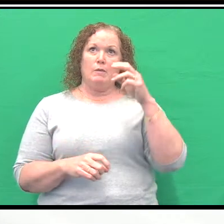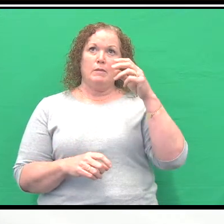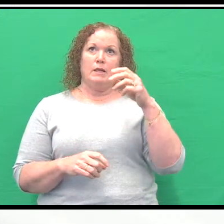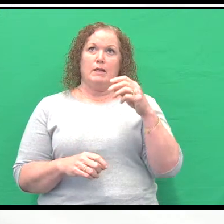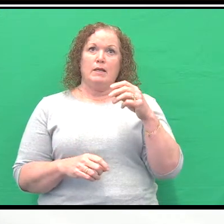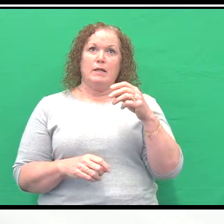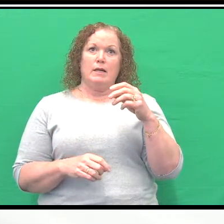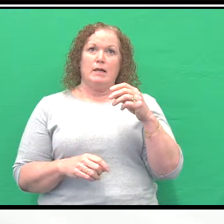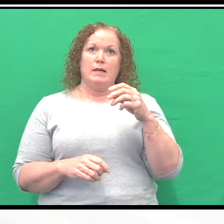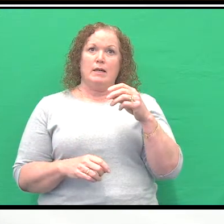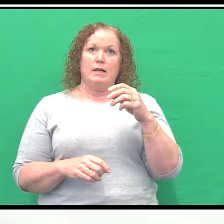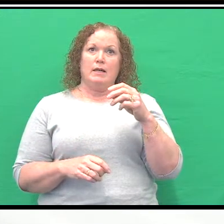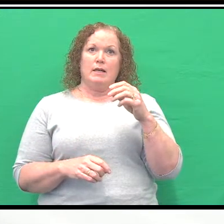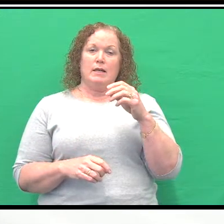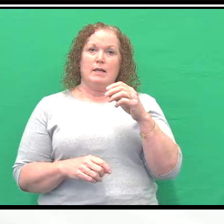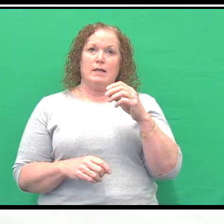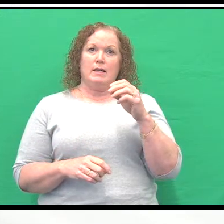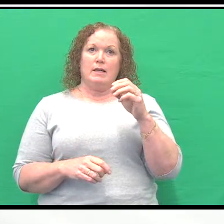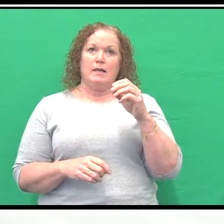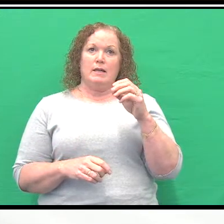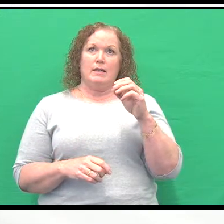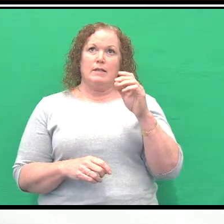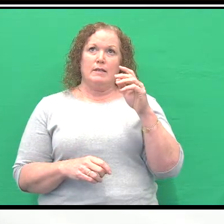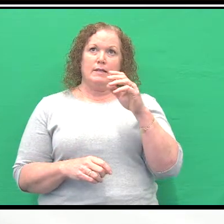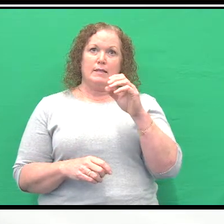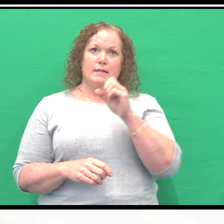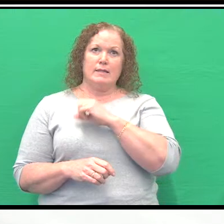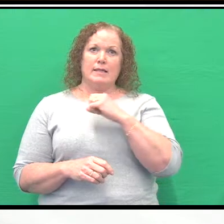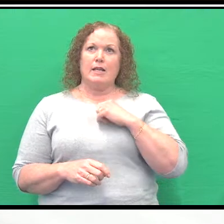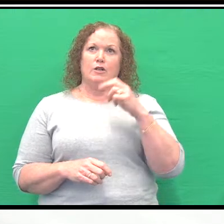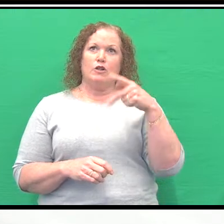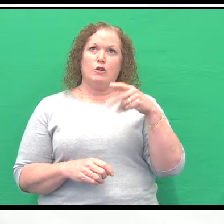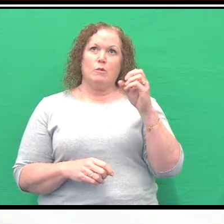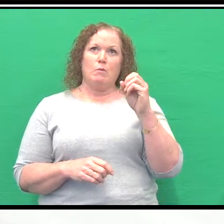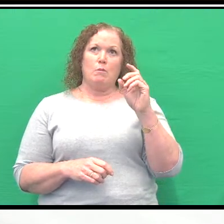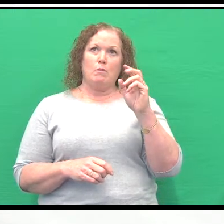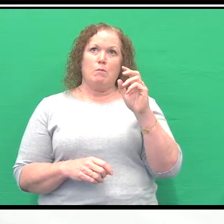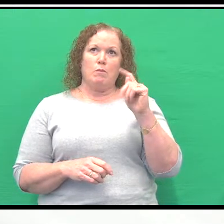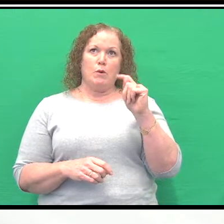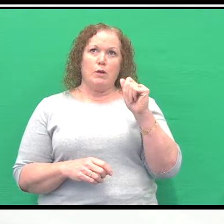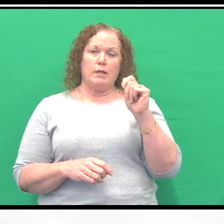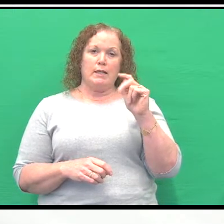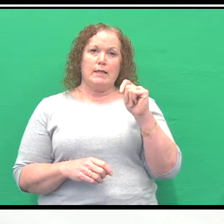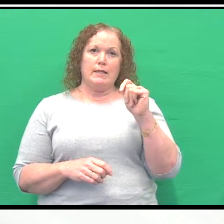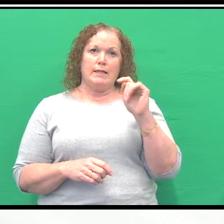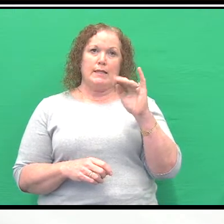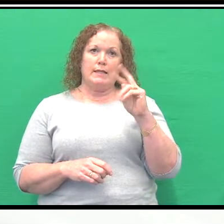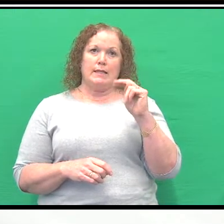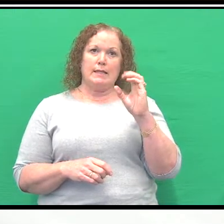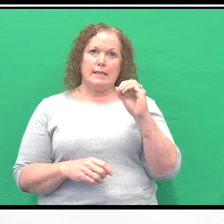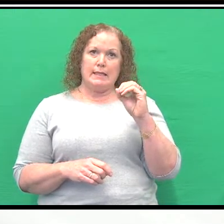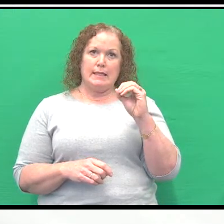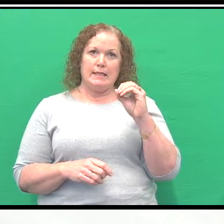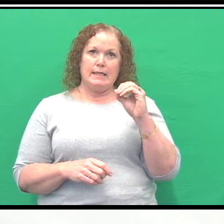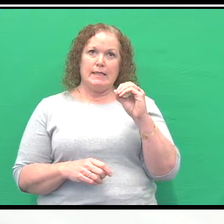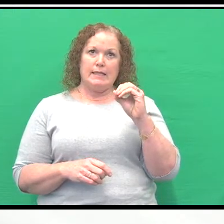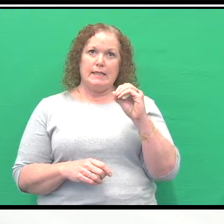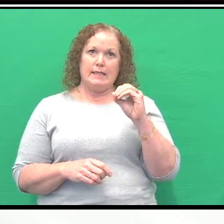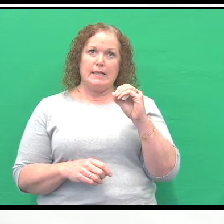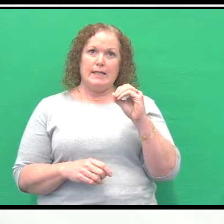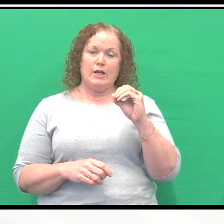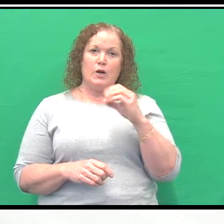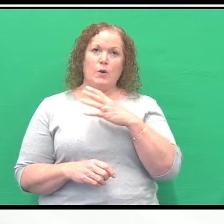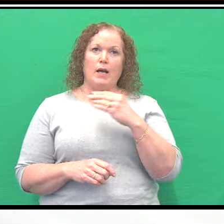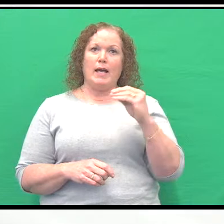proposed many years prior to Governor Newsom signing it into law. Governor Brown at the time always felt